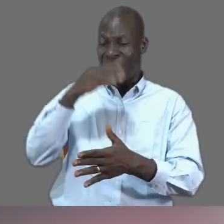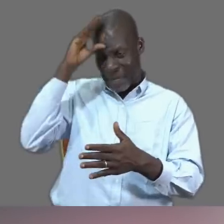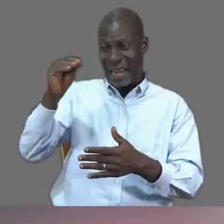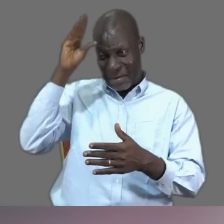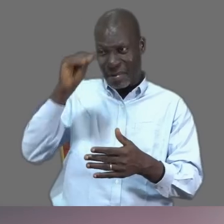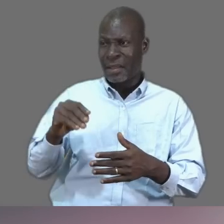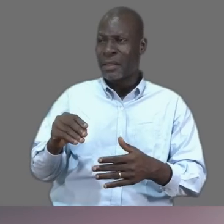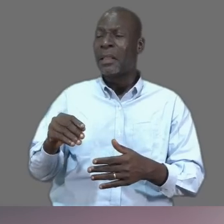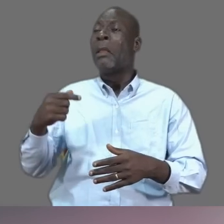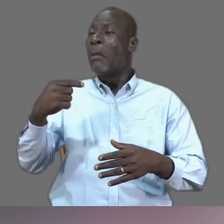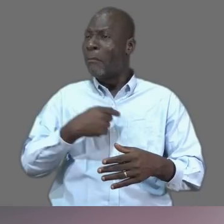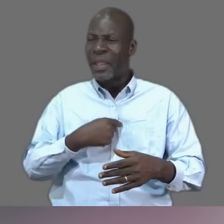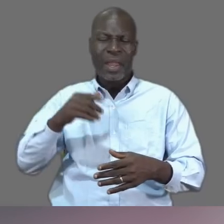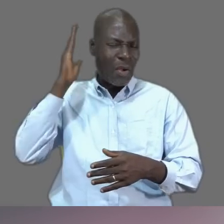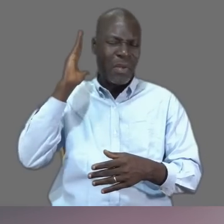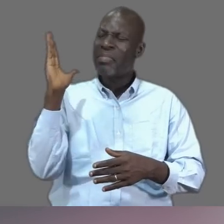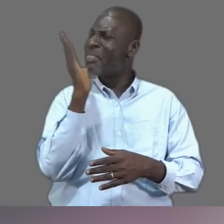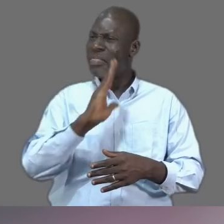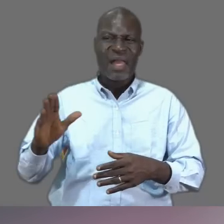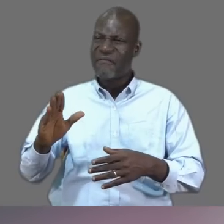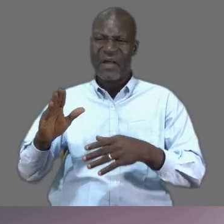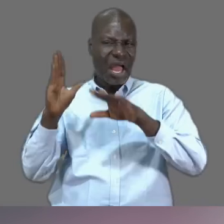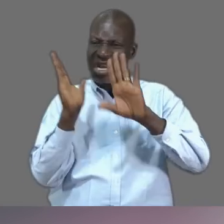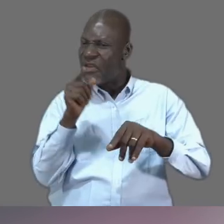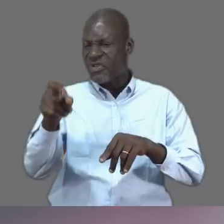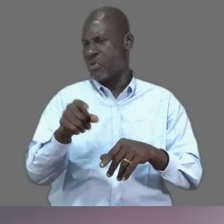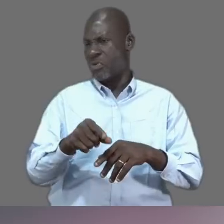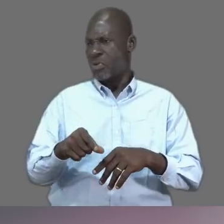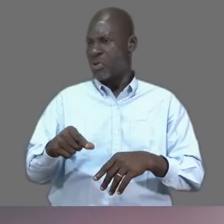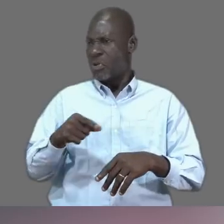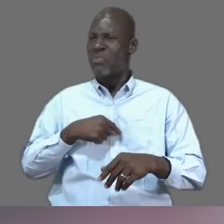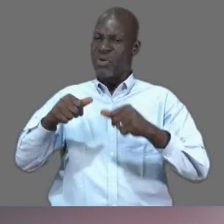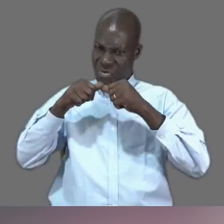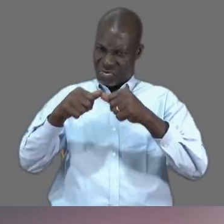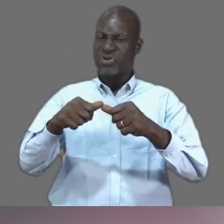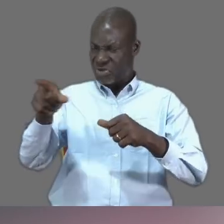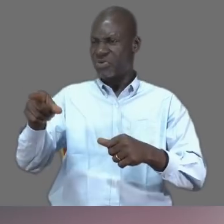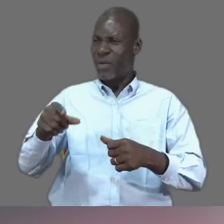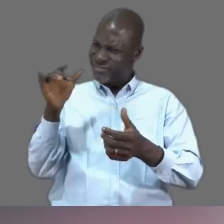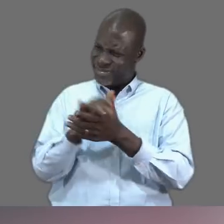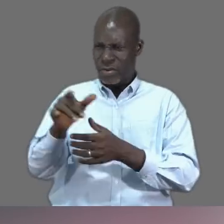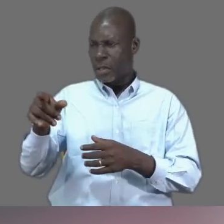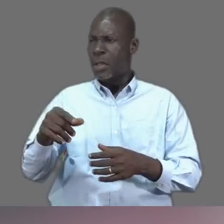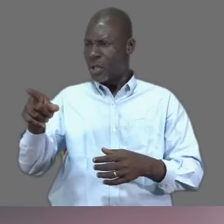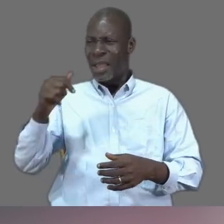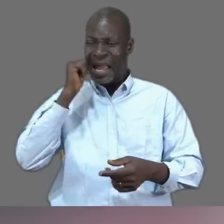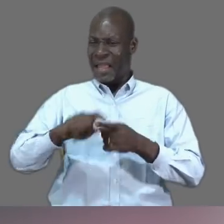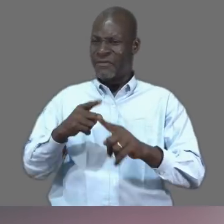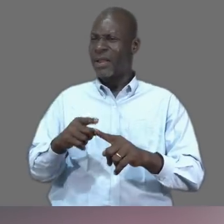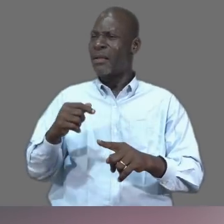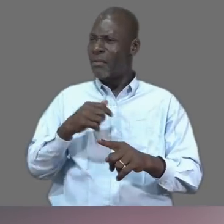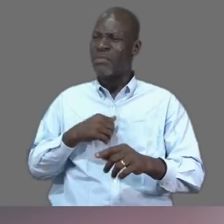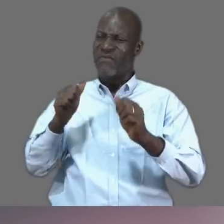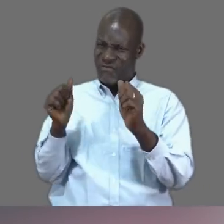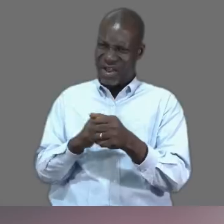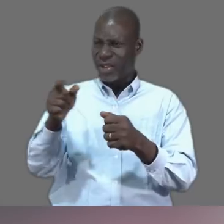one. So, what didn't sell me a jaya? Make me one professor me, and yet, Yana, I didn't go by. What we am a me jai